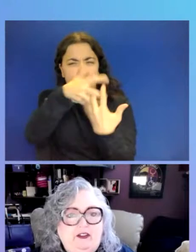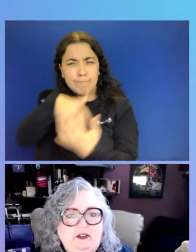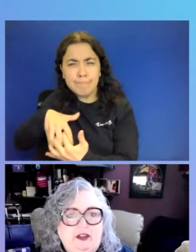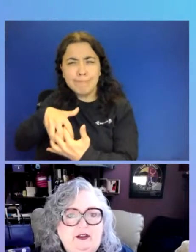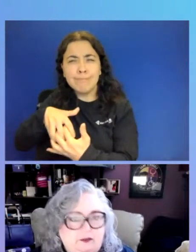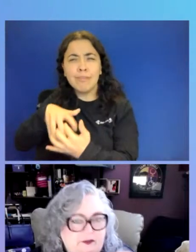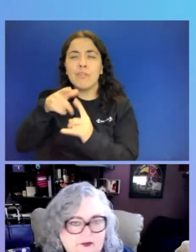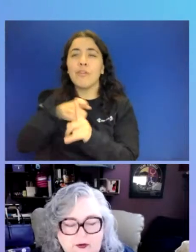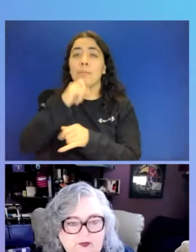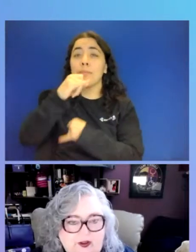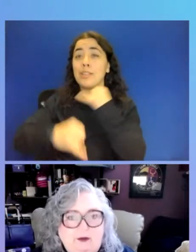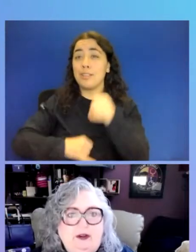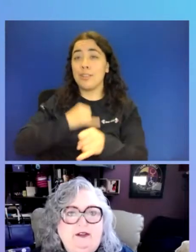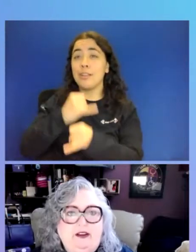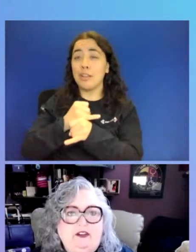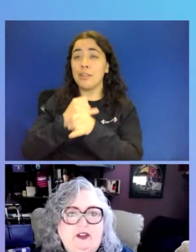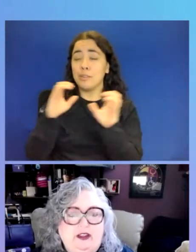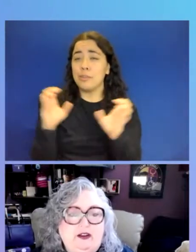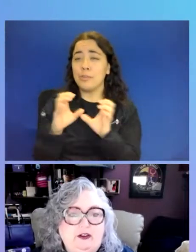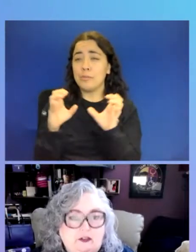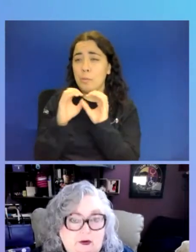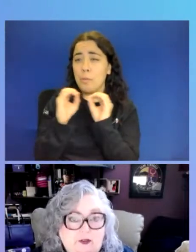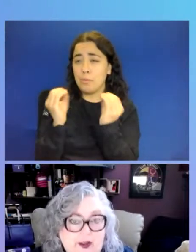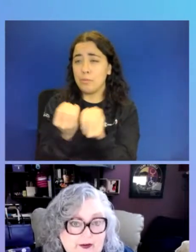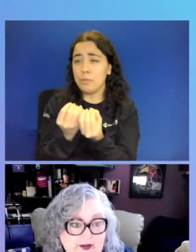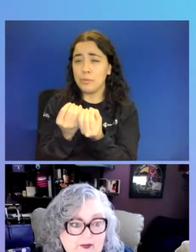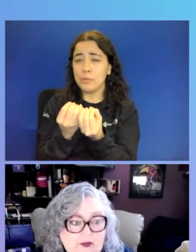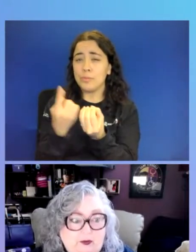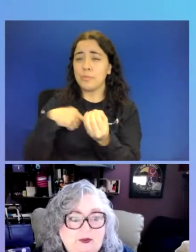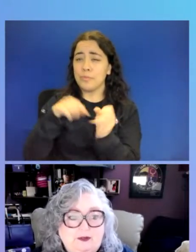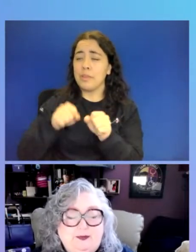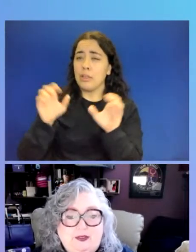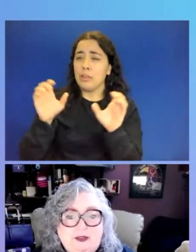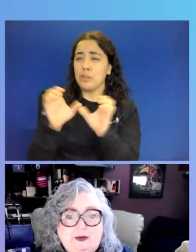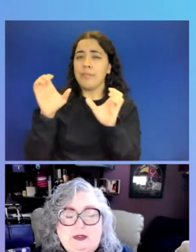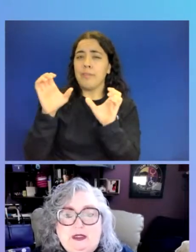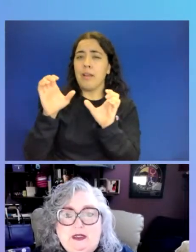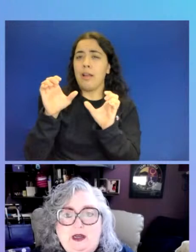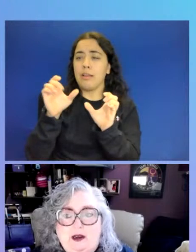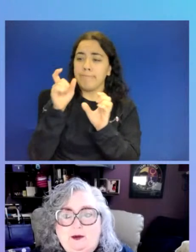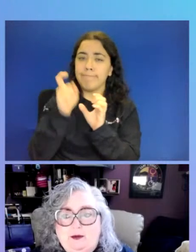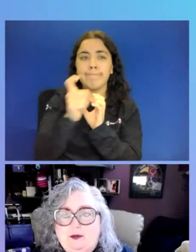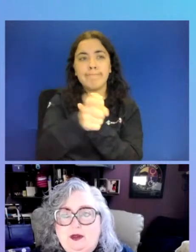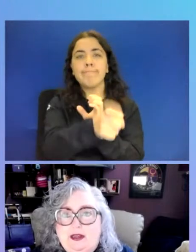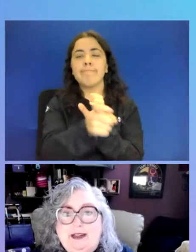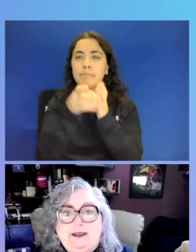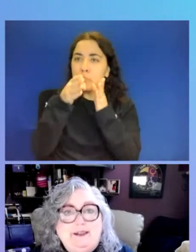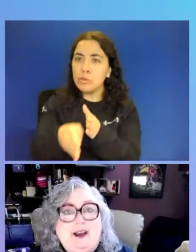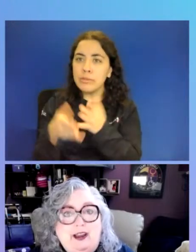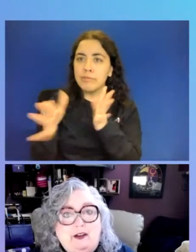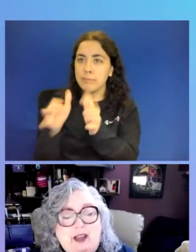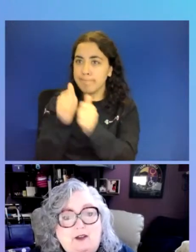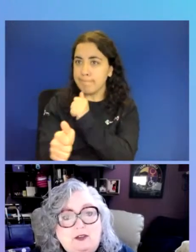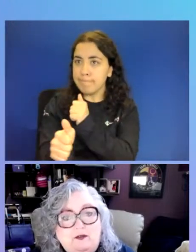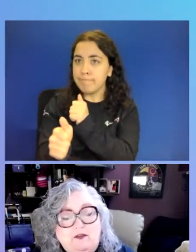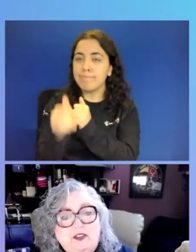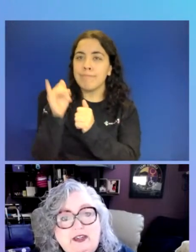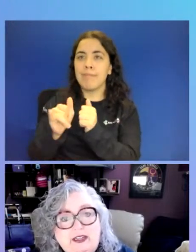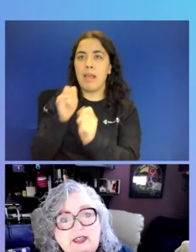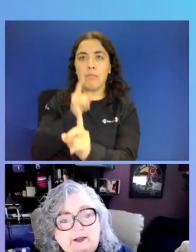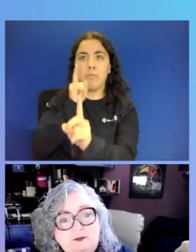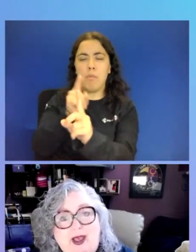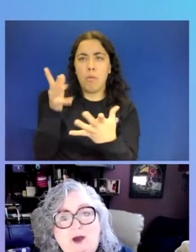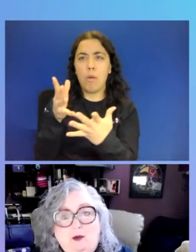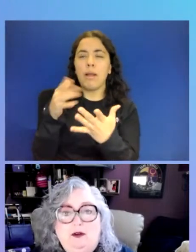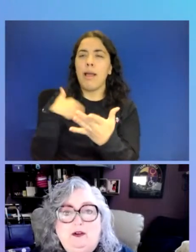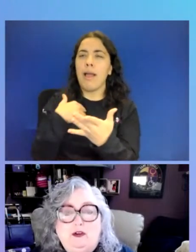an internationally certified organization that can certify individuals. So it's designed to have some